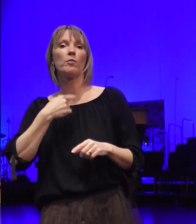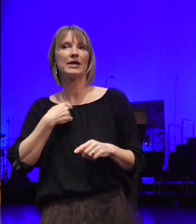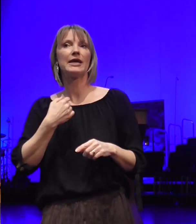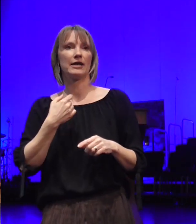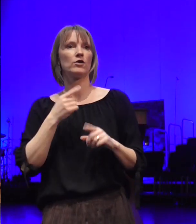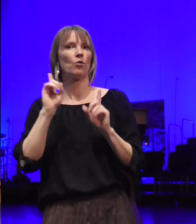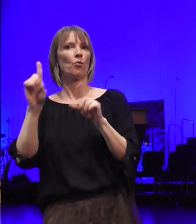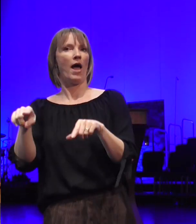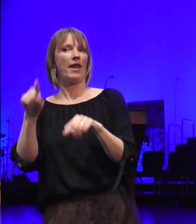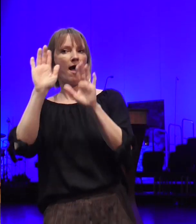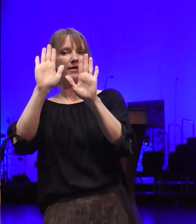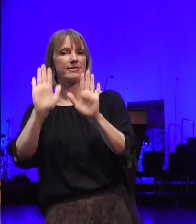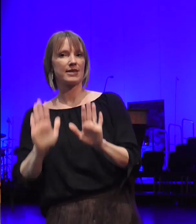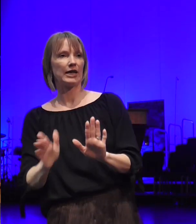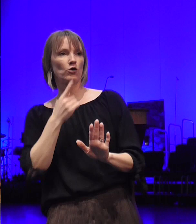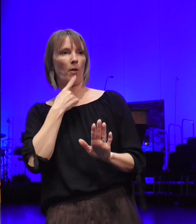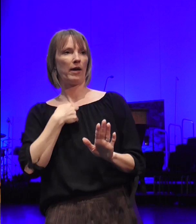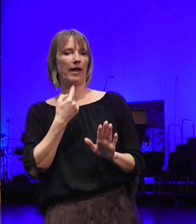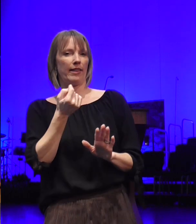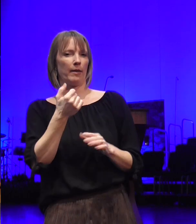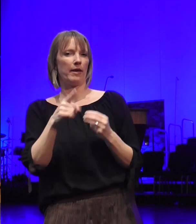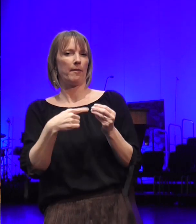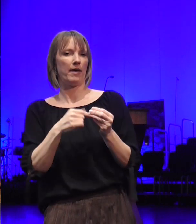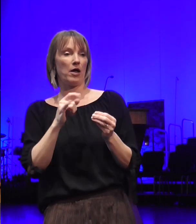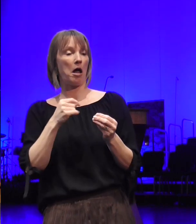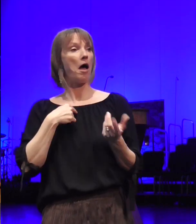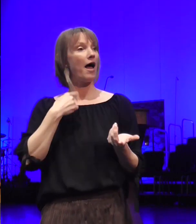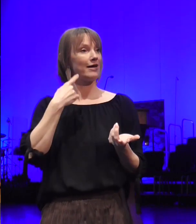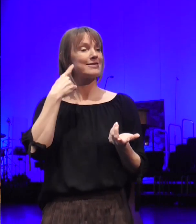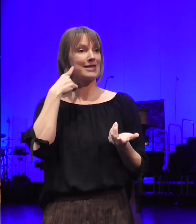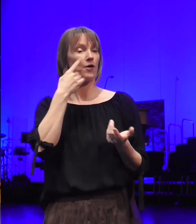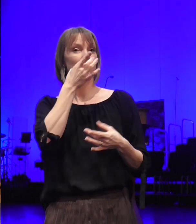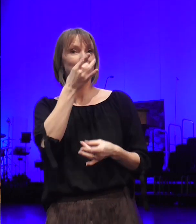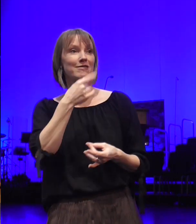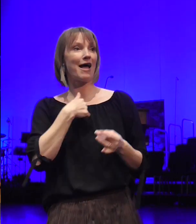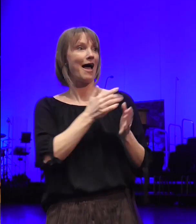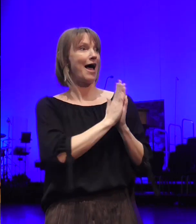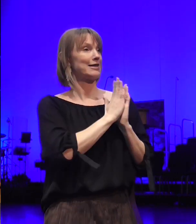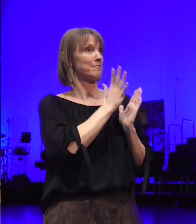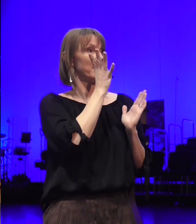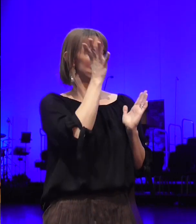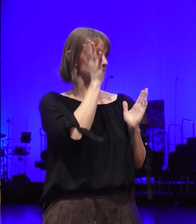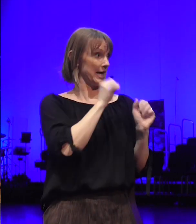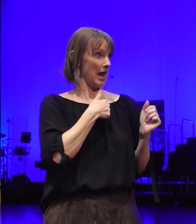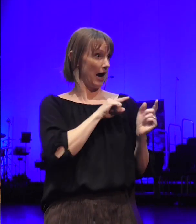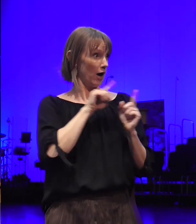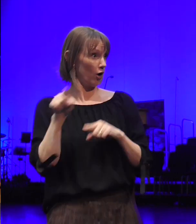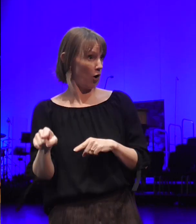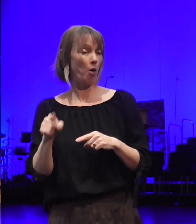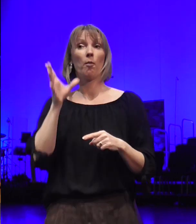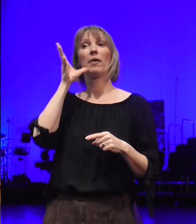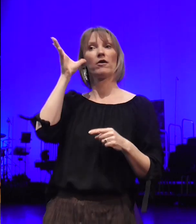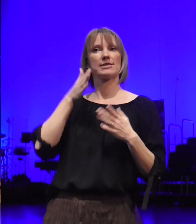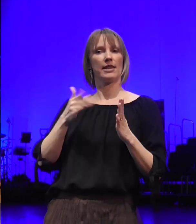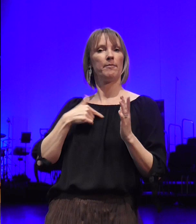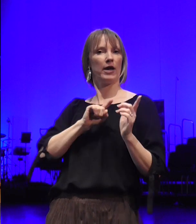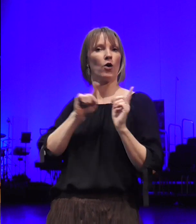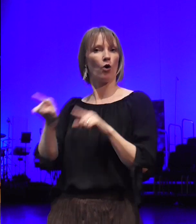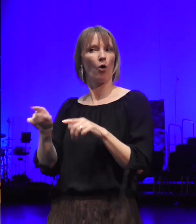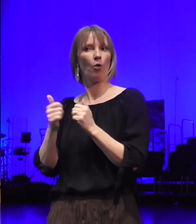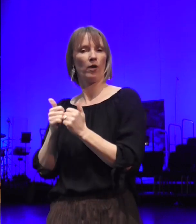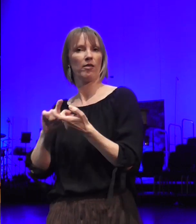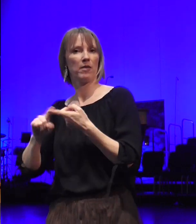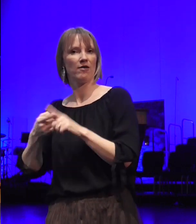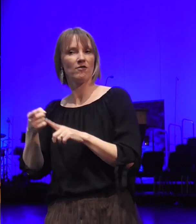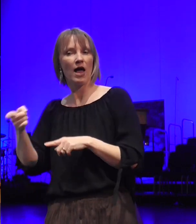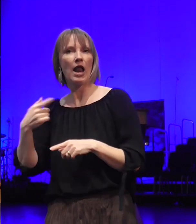and she told me a little bit about it, and it sounded interesting, so I asked my parents if I could go. And they let me go, and